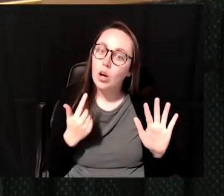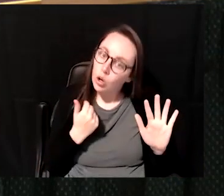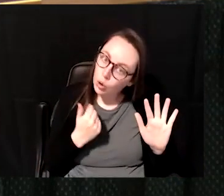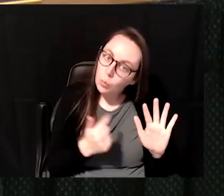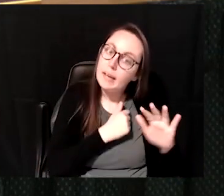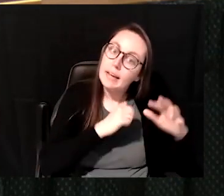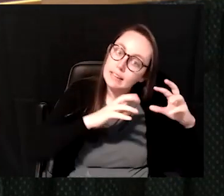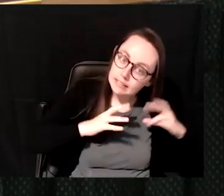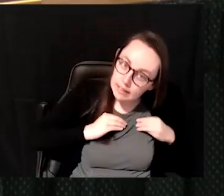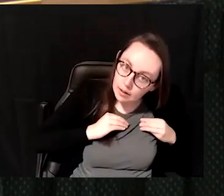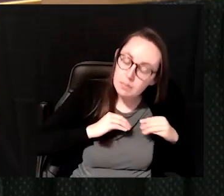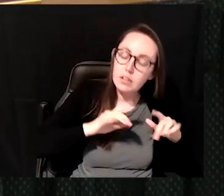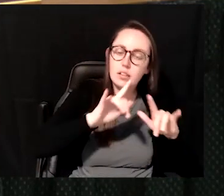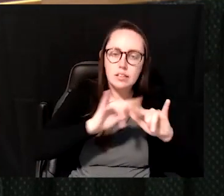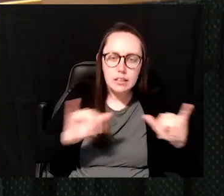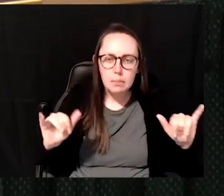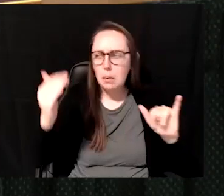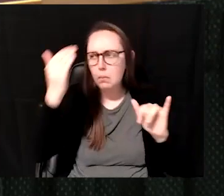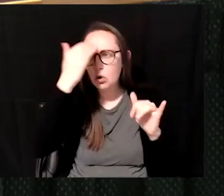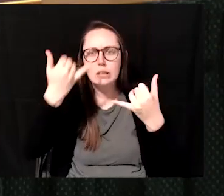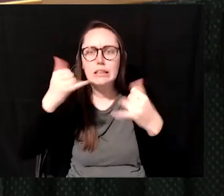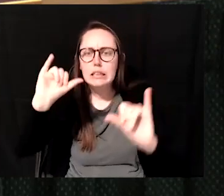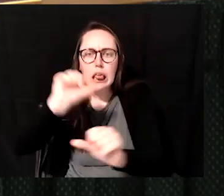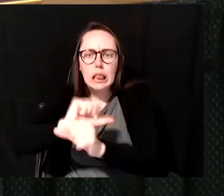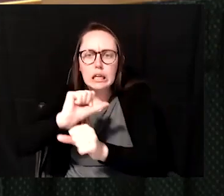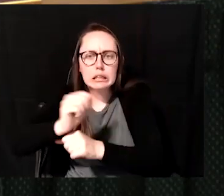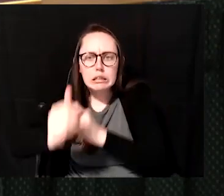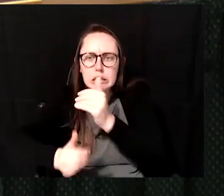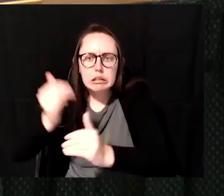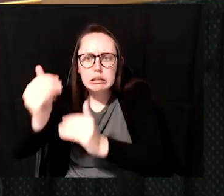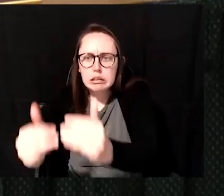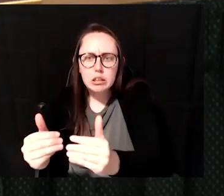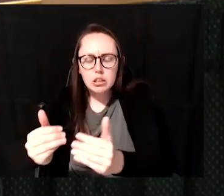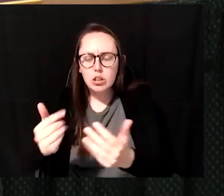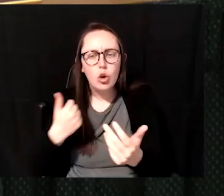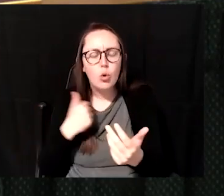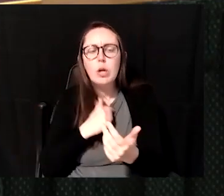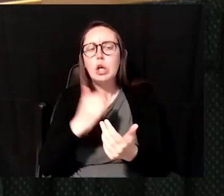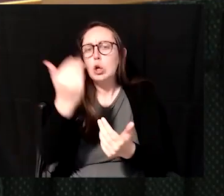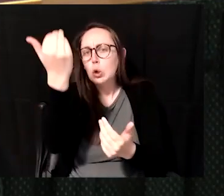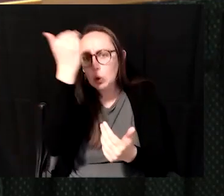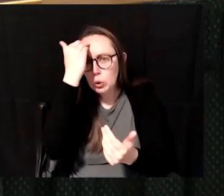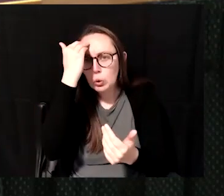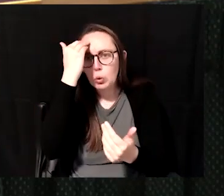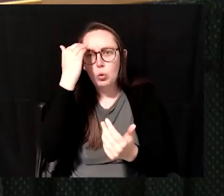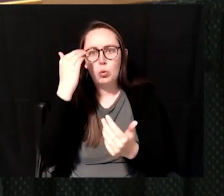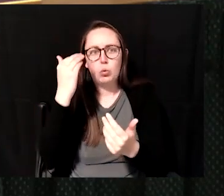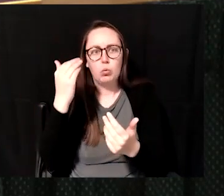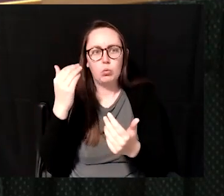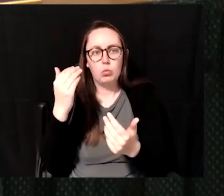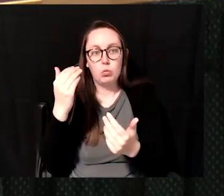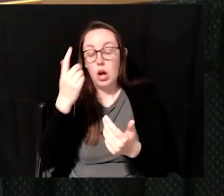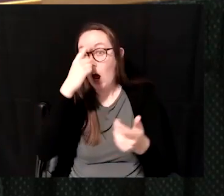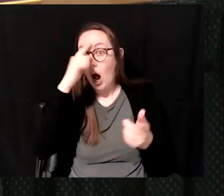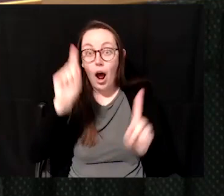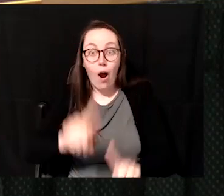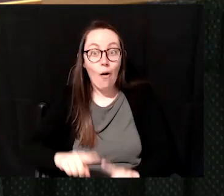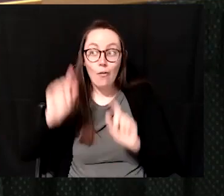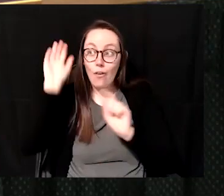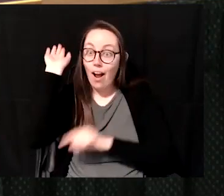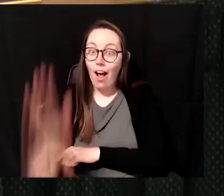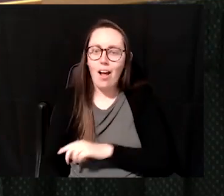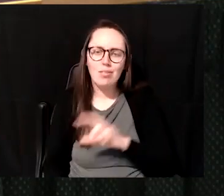how to bring this stuff forward and we knew we would disagree about it and then we didn't have many conversations about it for over a year